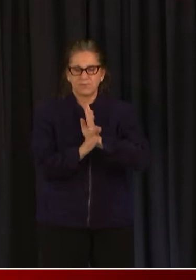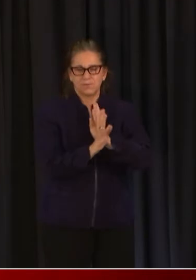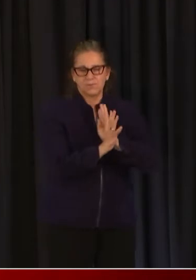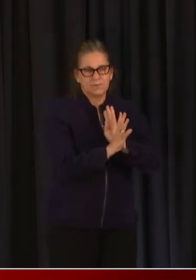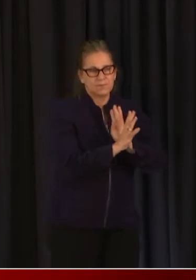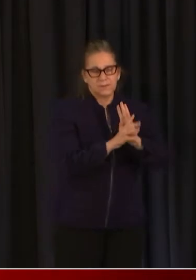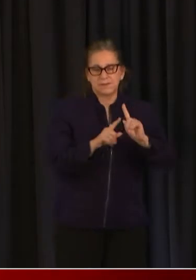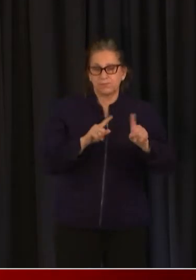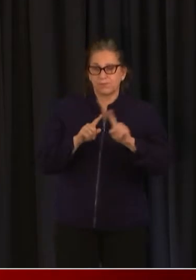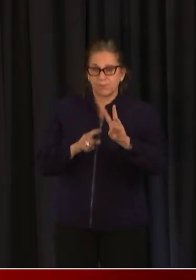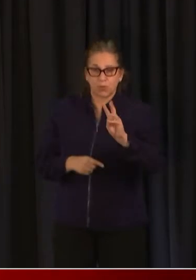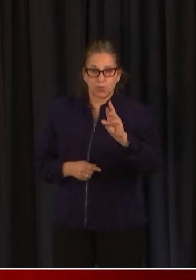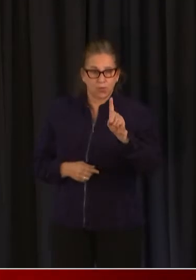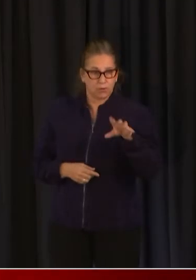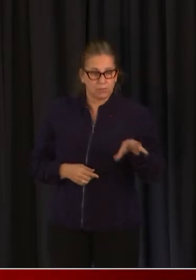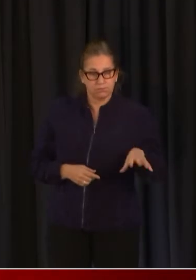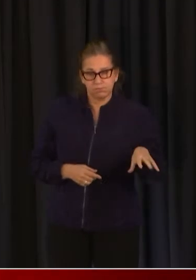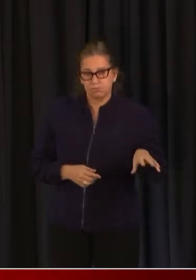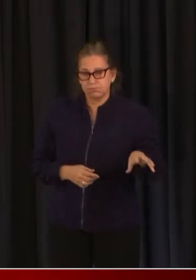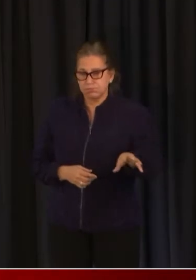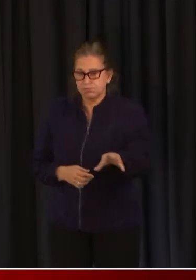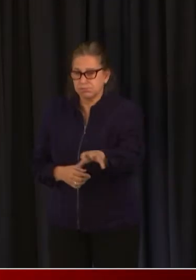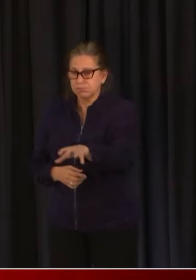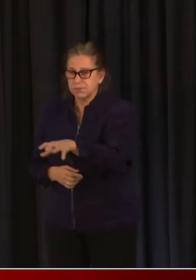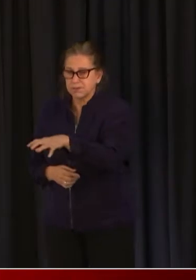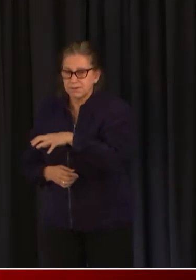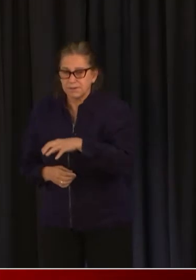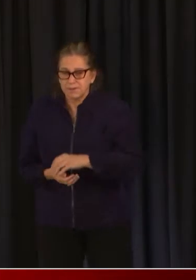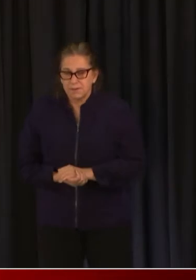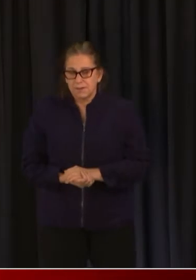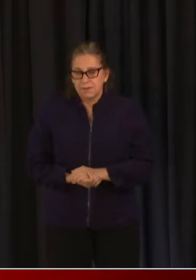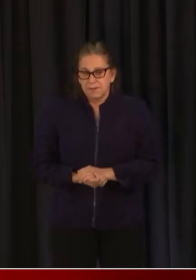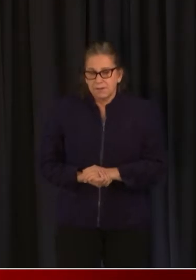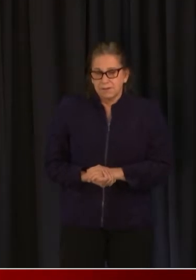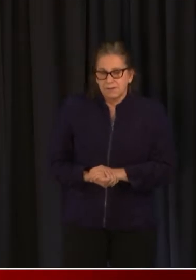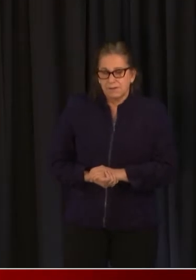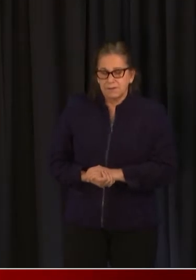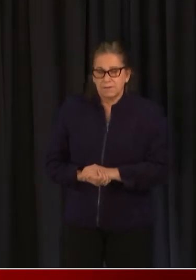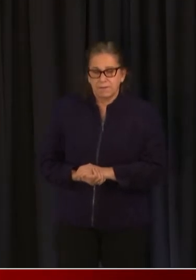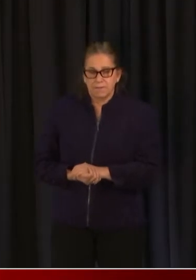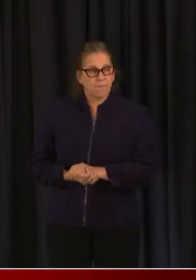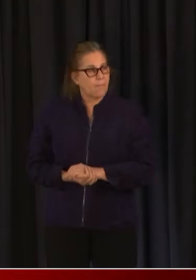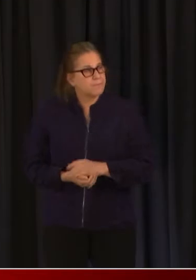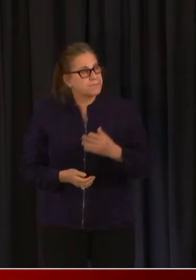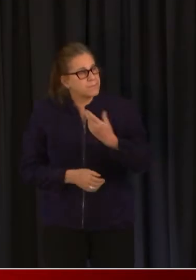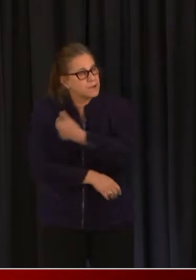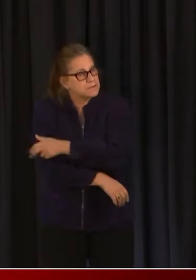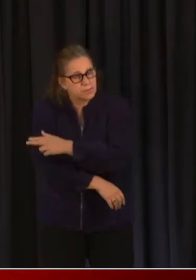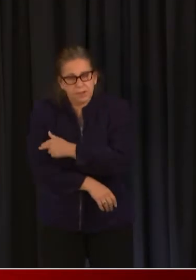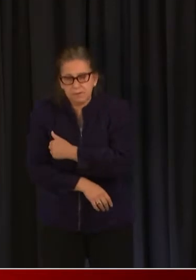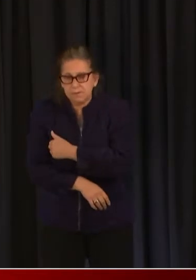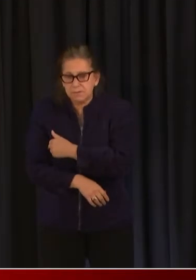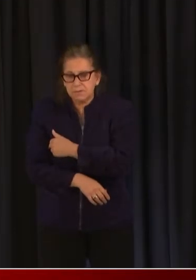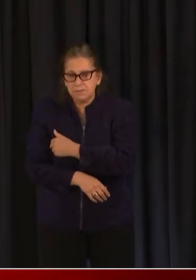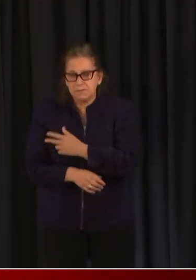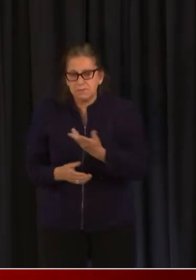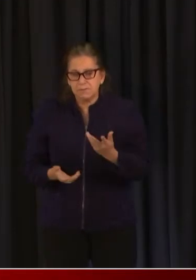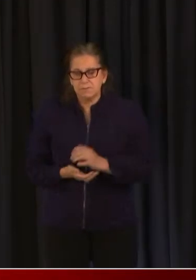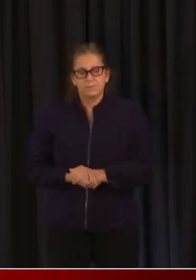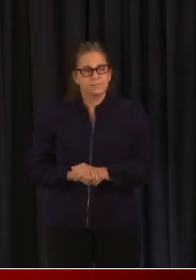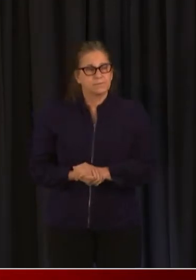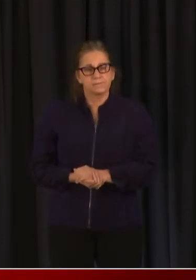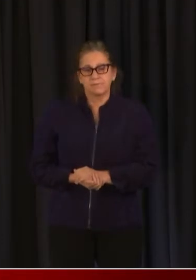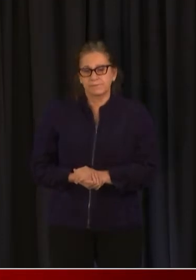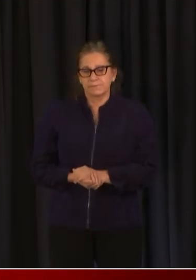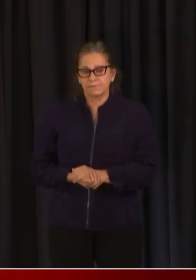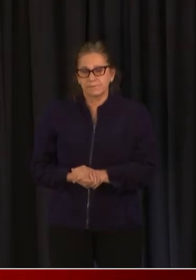Center, Providence Health System, Rosedale Recreation Center, Turkey Thicket Recreation Center,